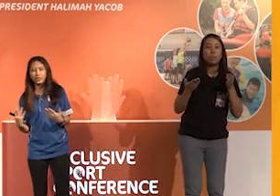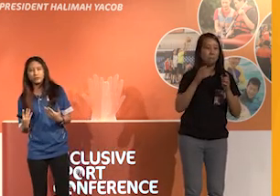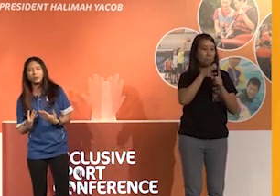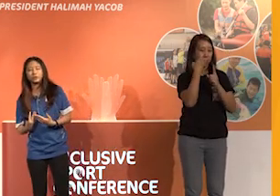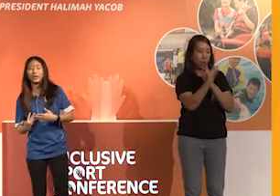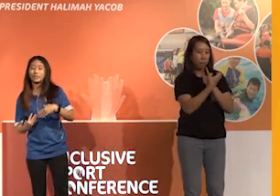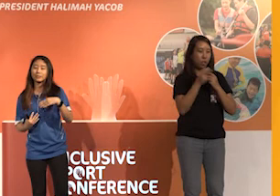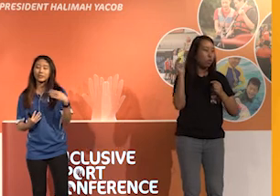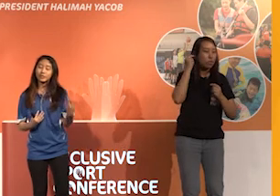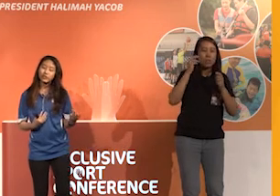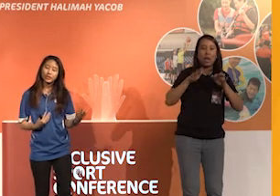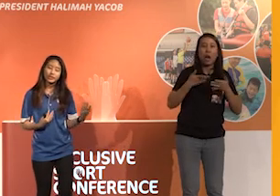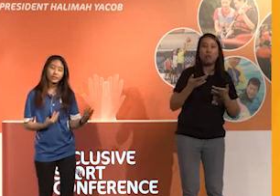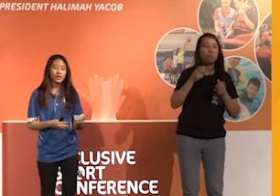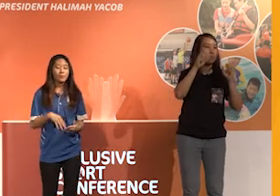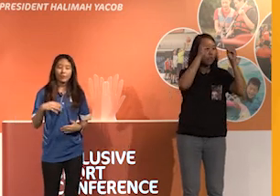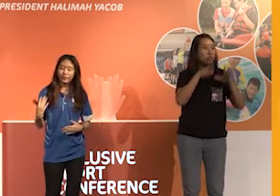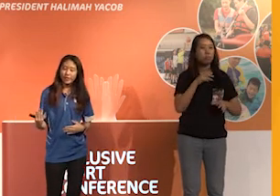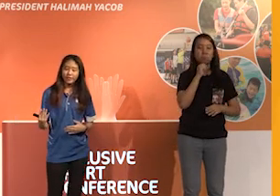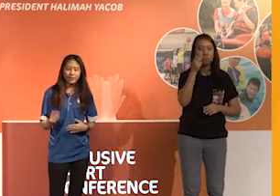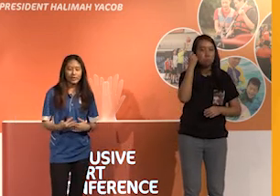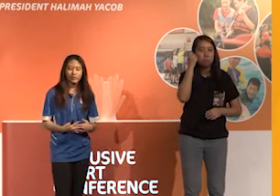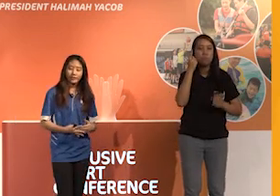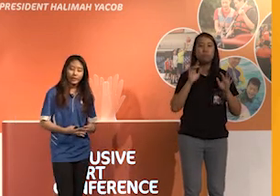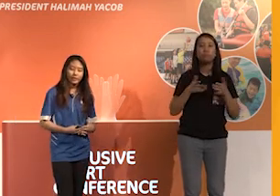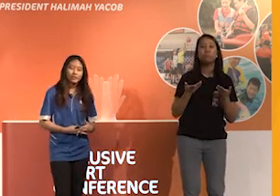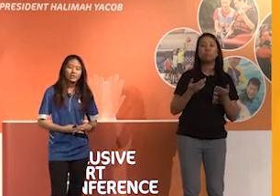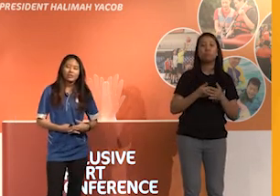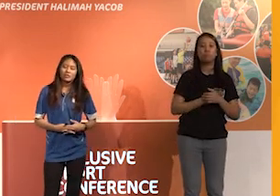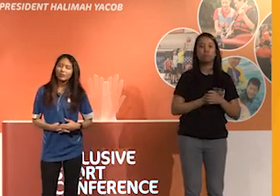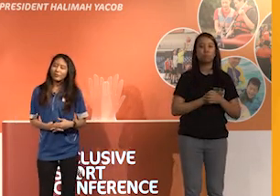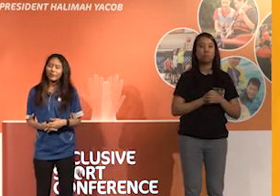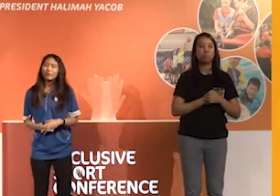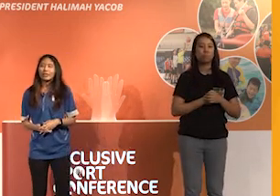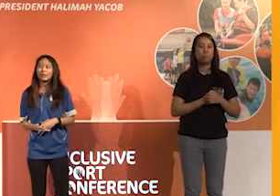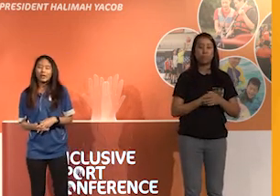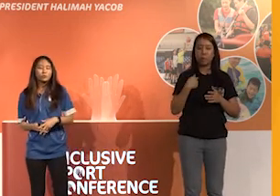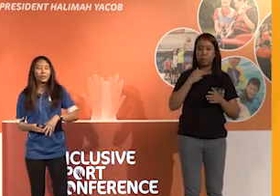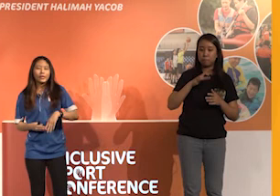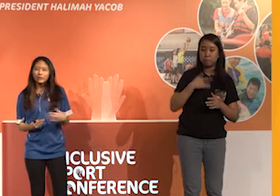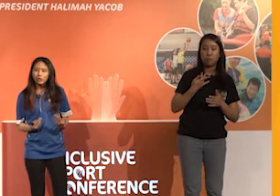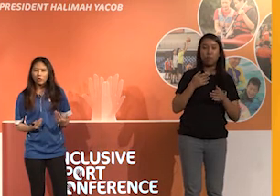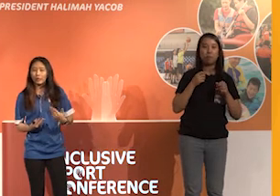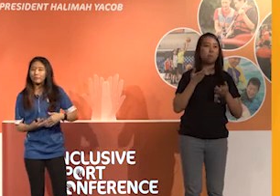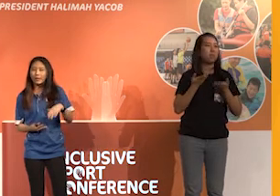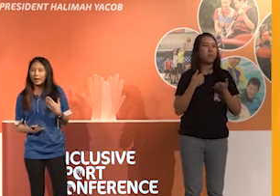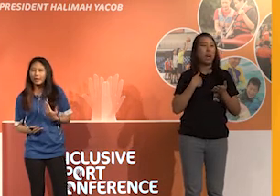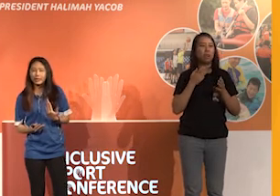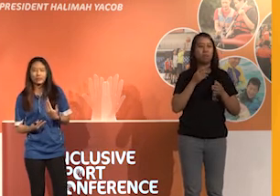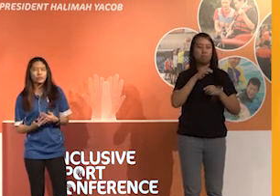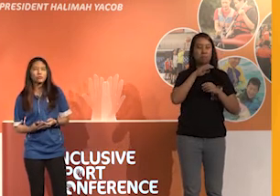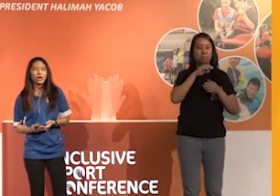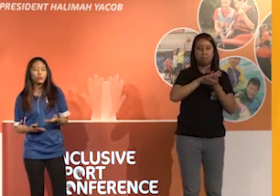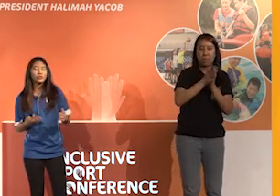too noisy for me to understand my teachers, my friends, that kind of thing? So I felt like I could be left out or left